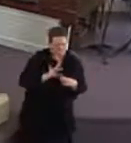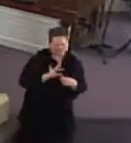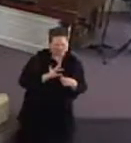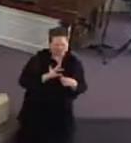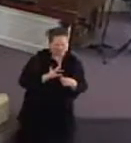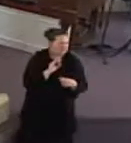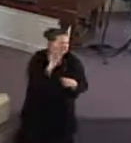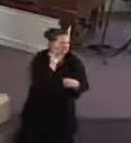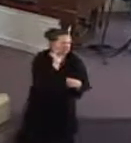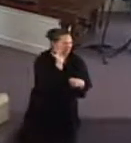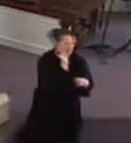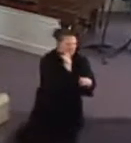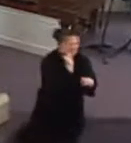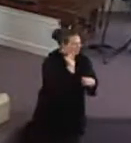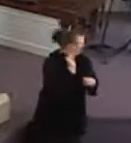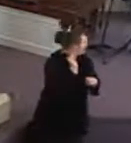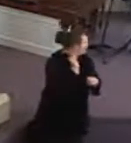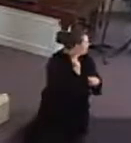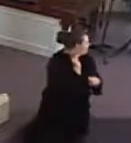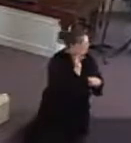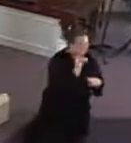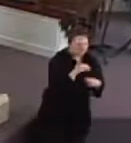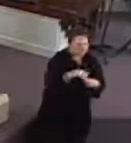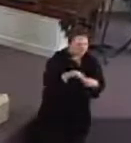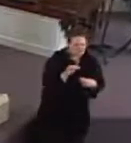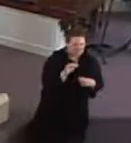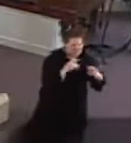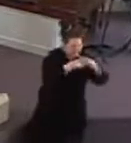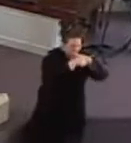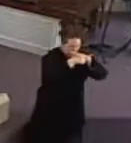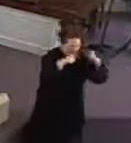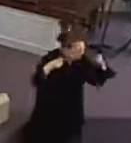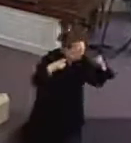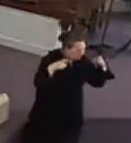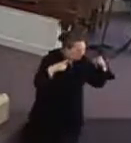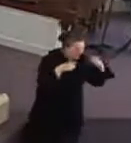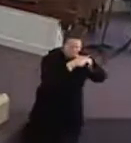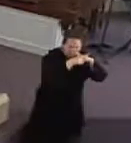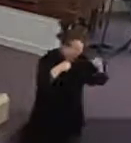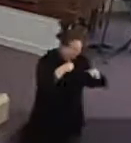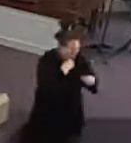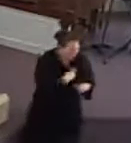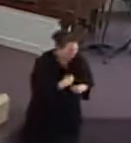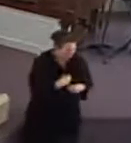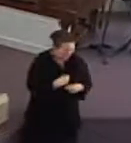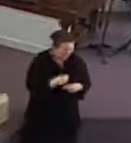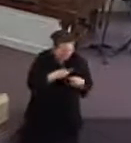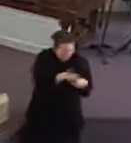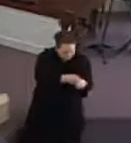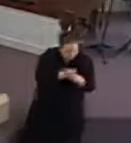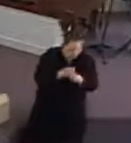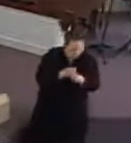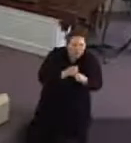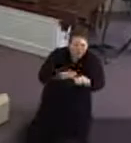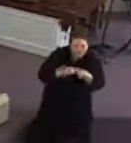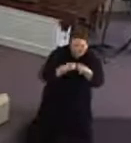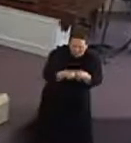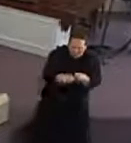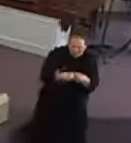the ugliest tie that I have. And so I come and I give it to my ugliest ties to these